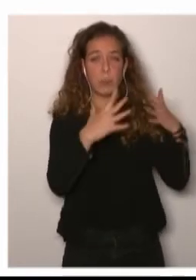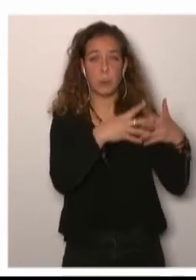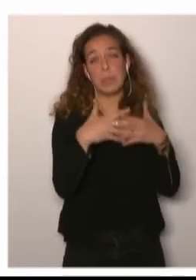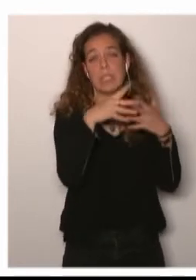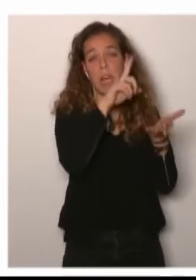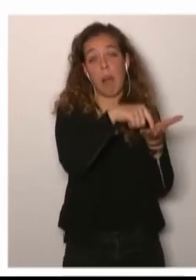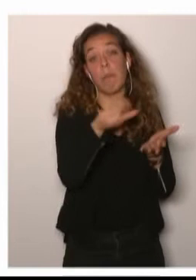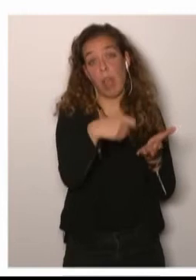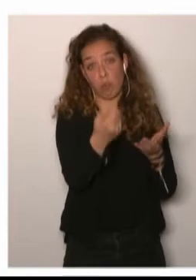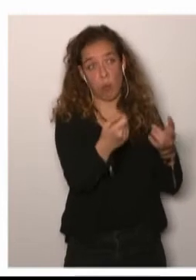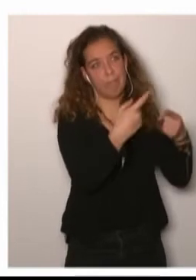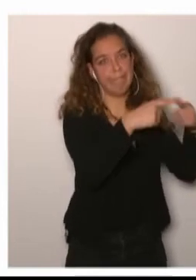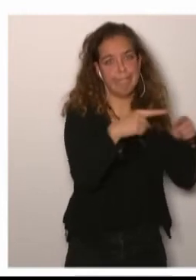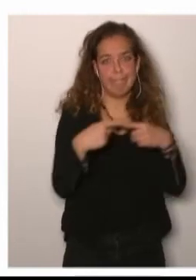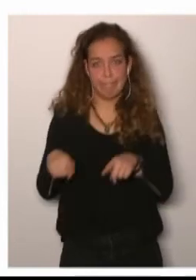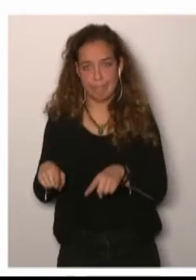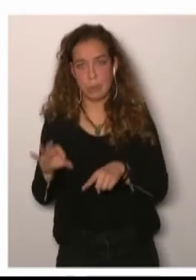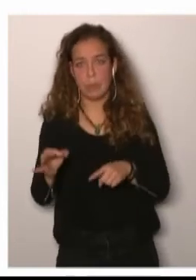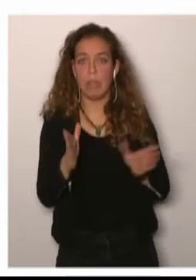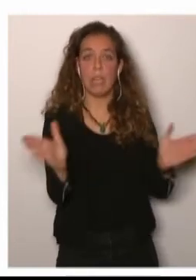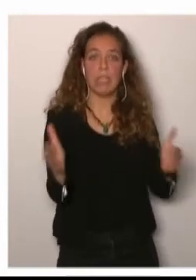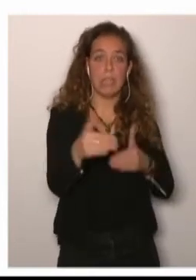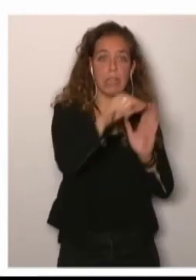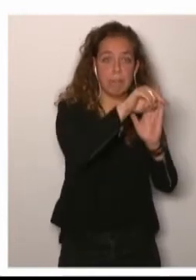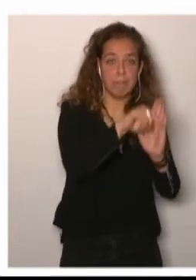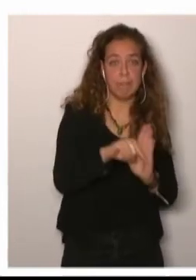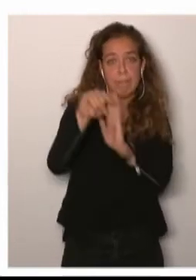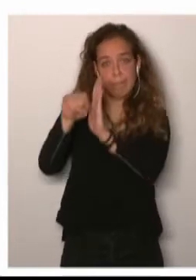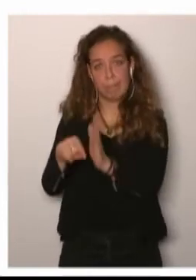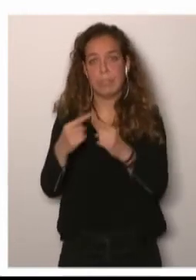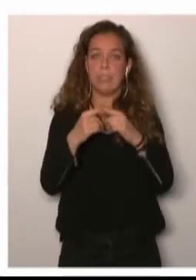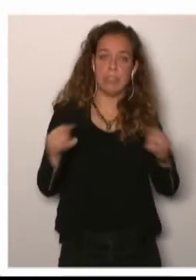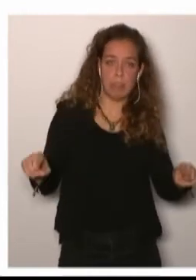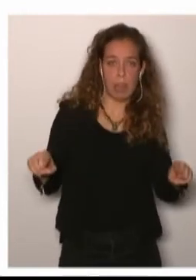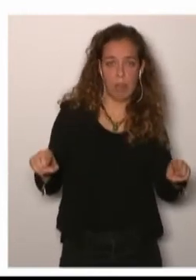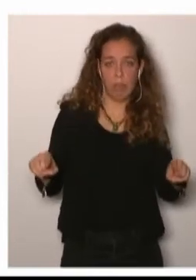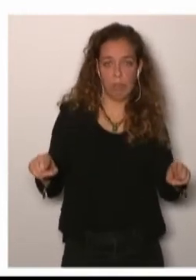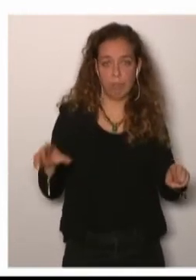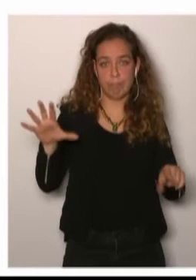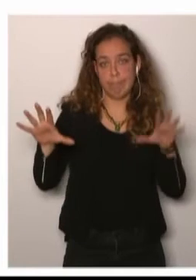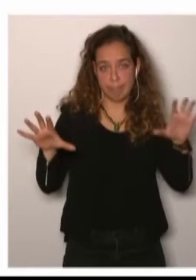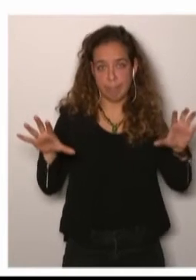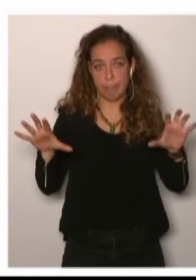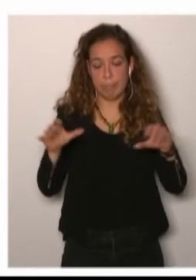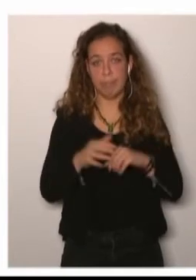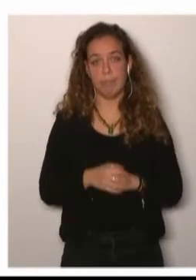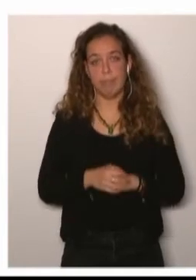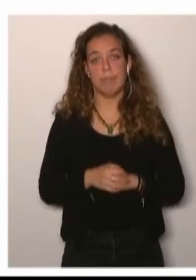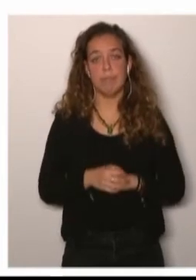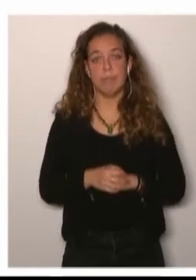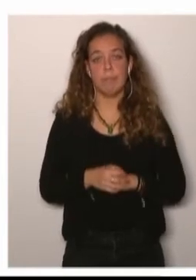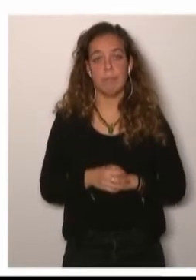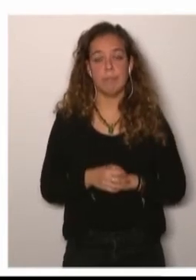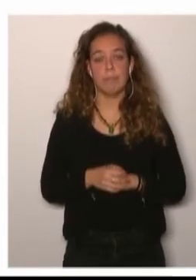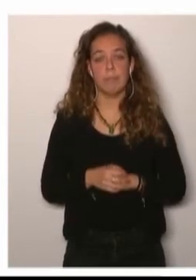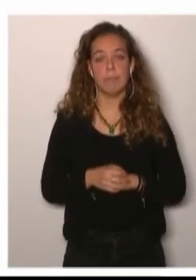the respective regulatory frameworks under which we operate. But we see this as a starting point only, and would like to broaden it up